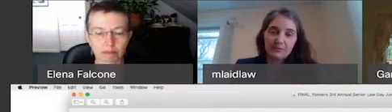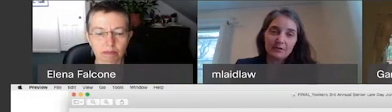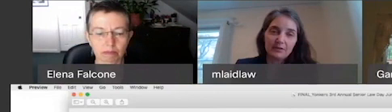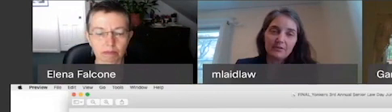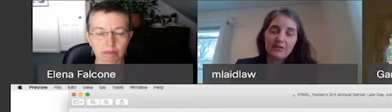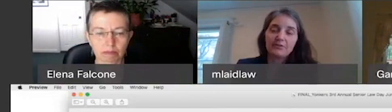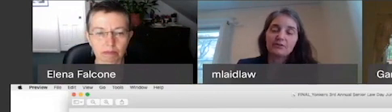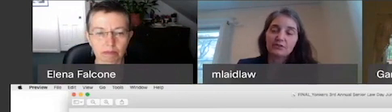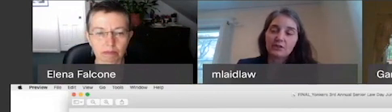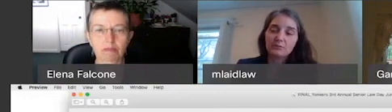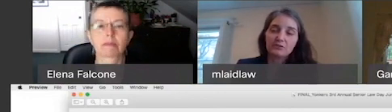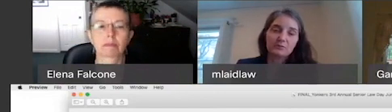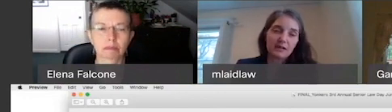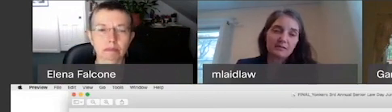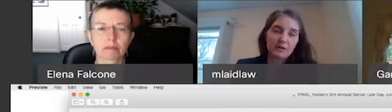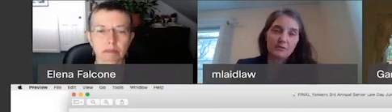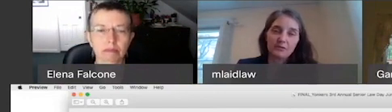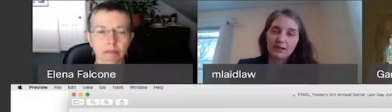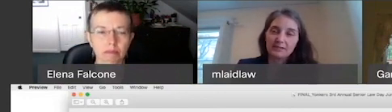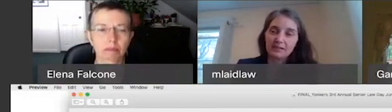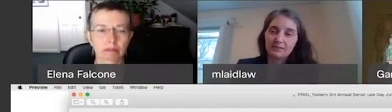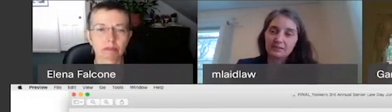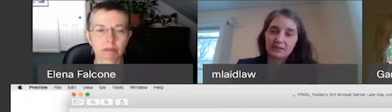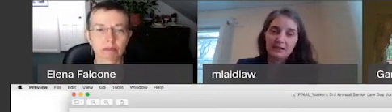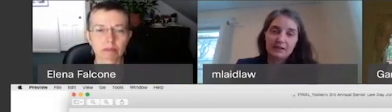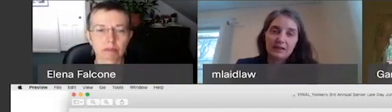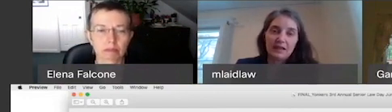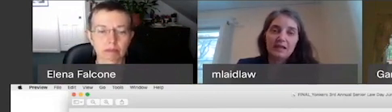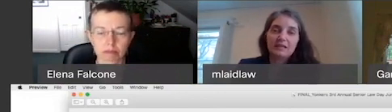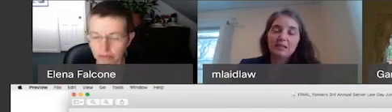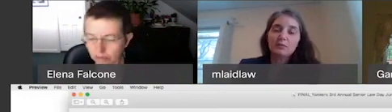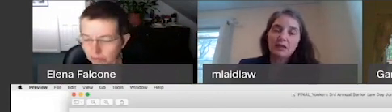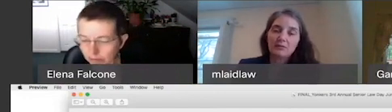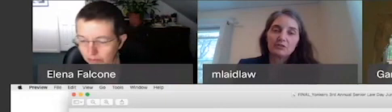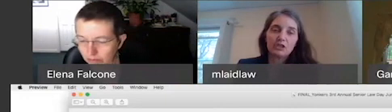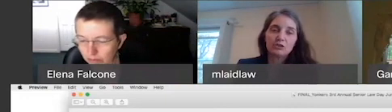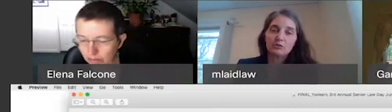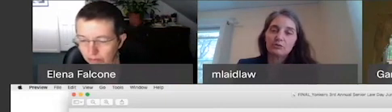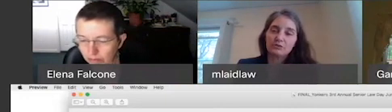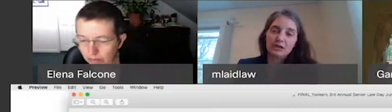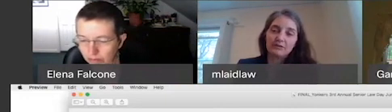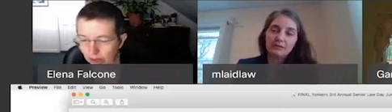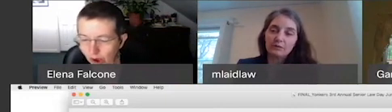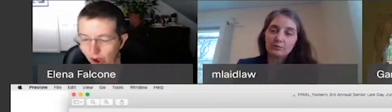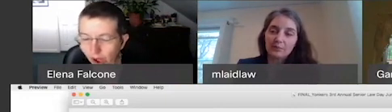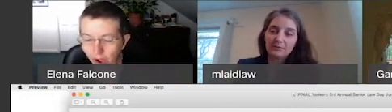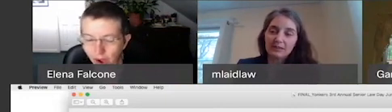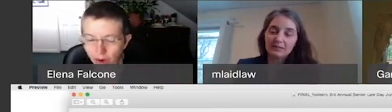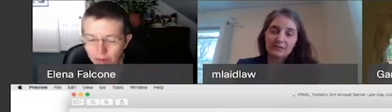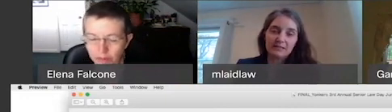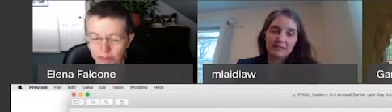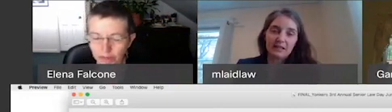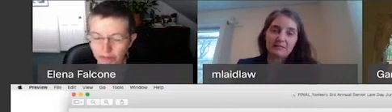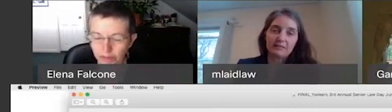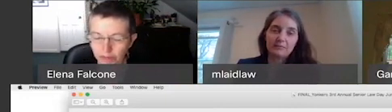them, then their son would directly own their assets. And he would have to use or have a legal representative in